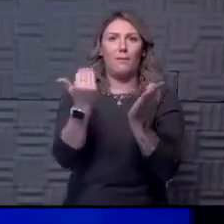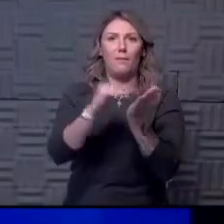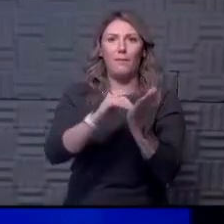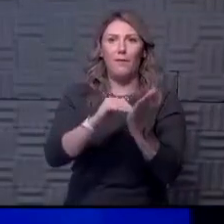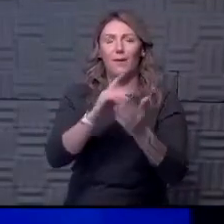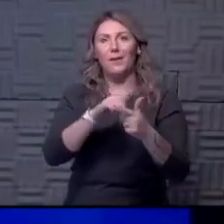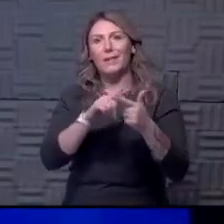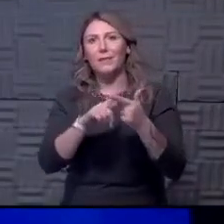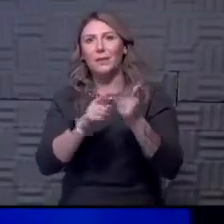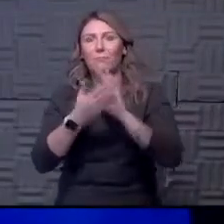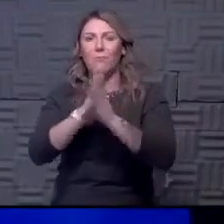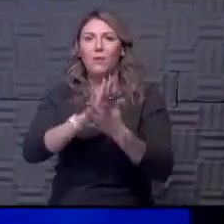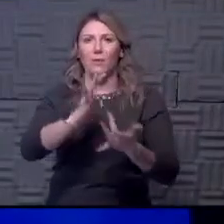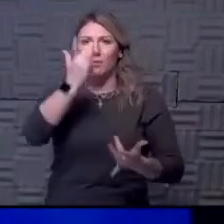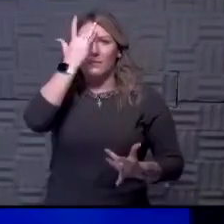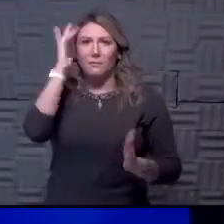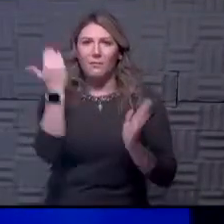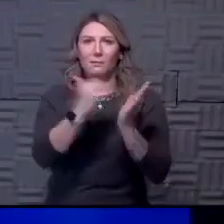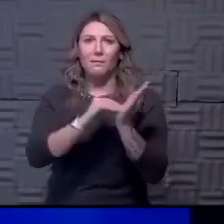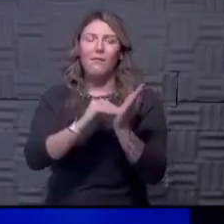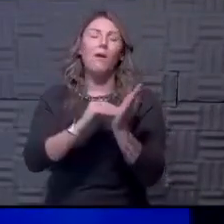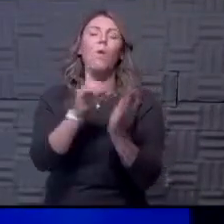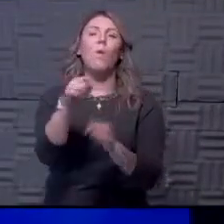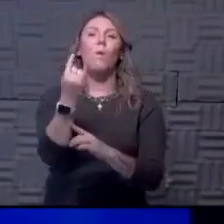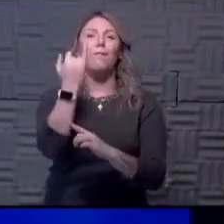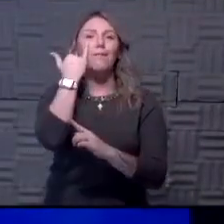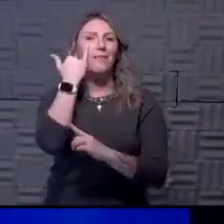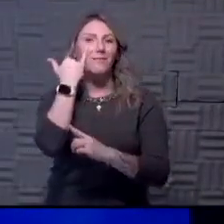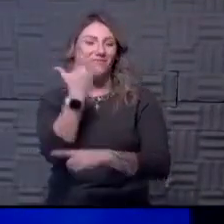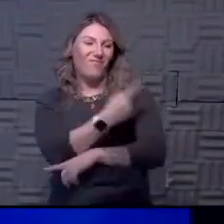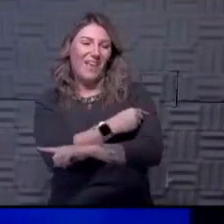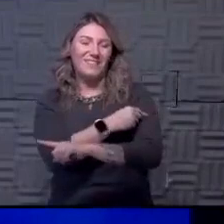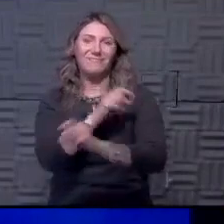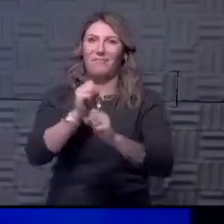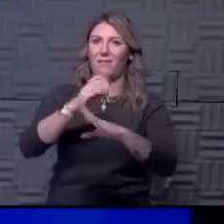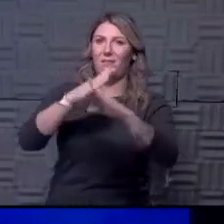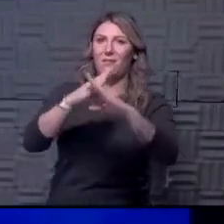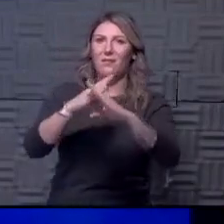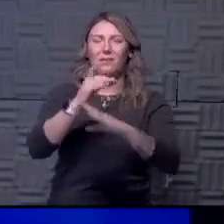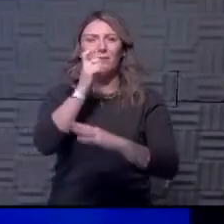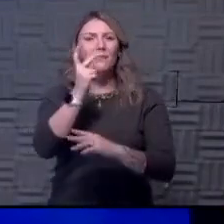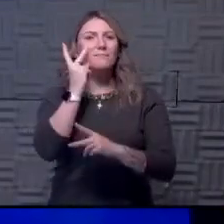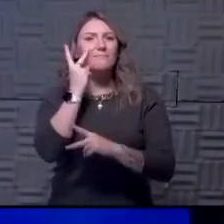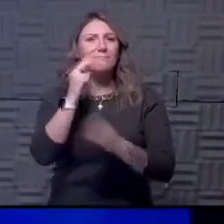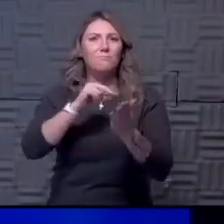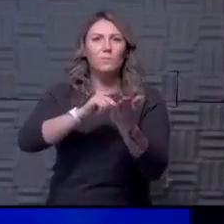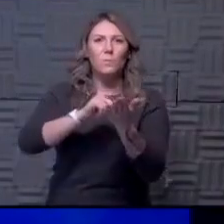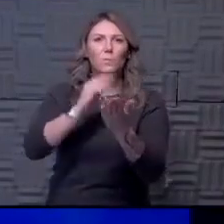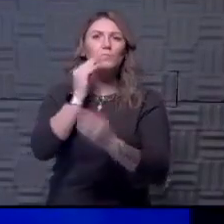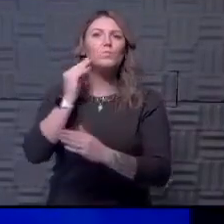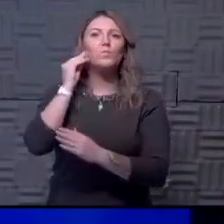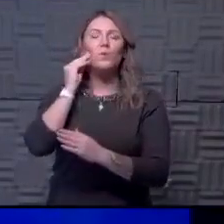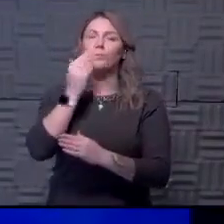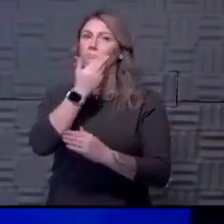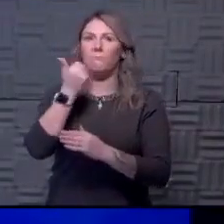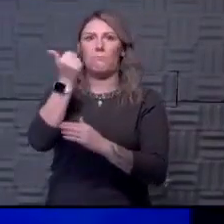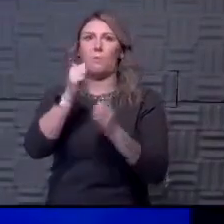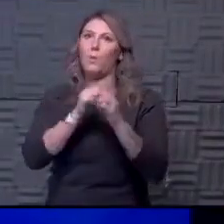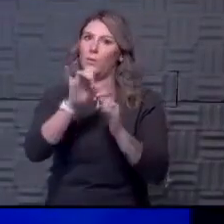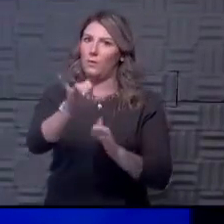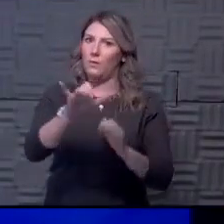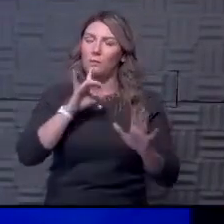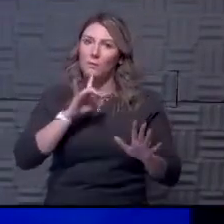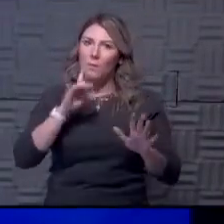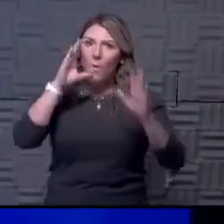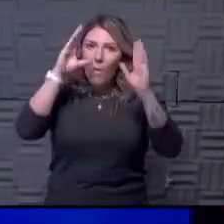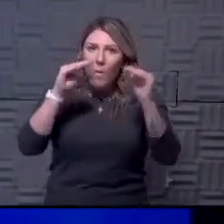all get sick unless you're vaccinated. I don't think we're going to see the things we've seen before in the nursing homes because I believe that we're much better with that. Hopefully